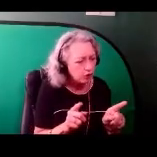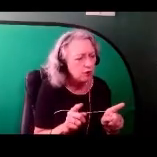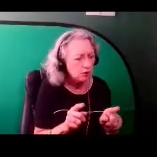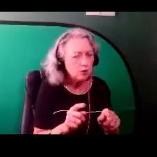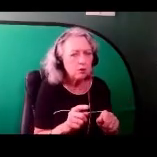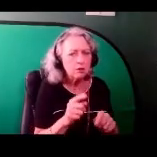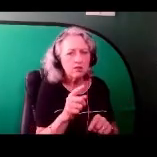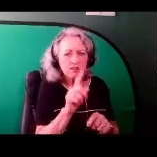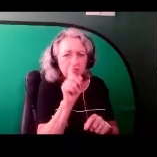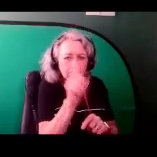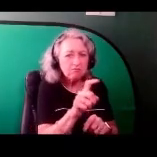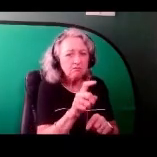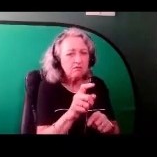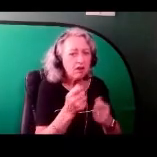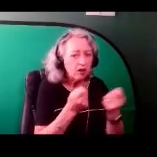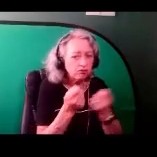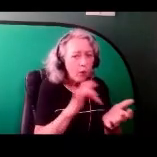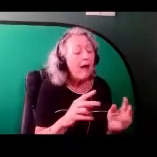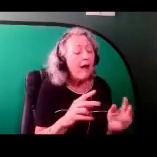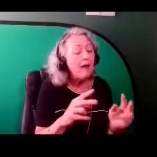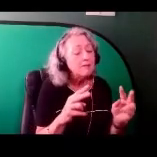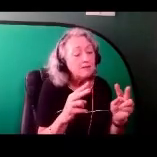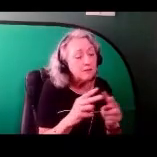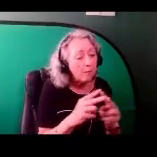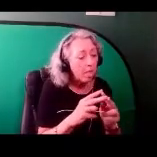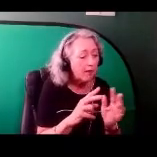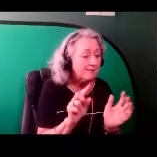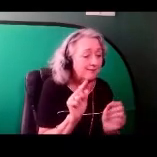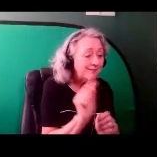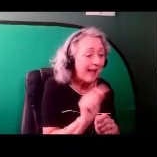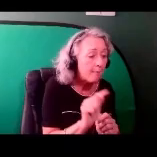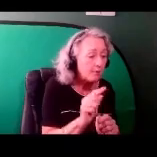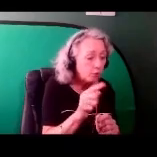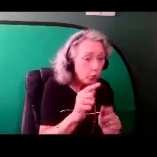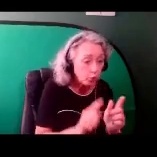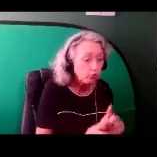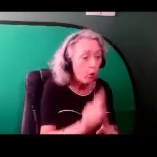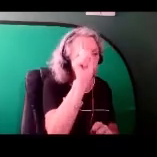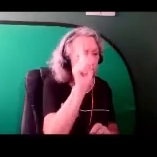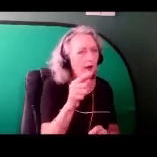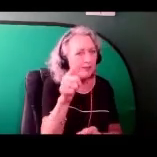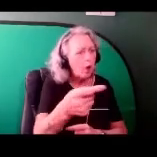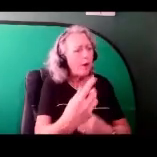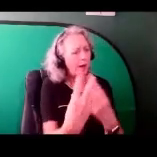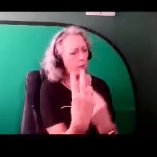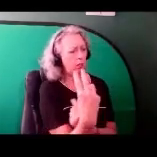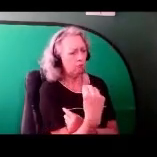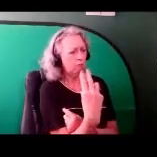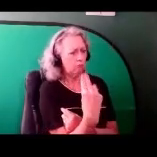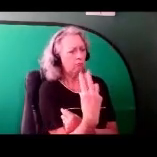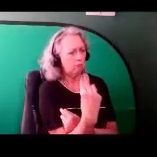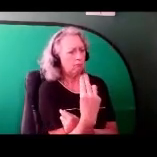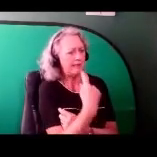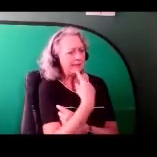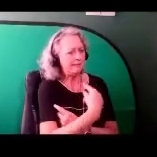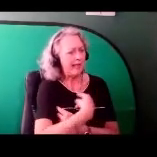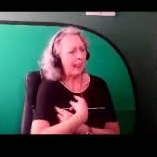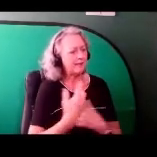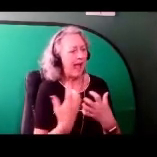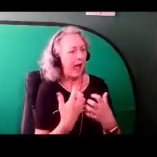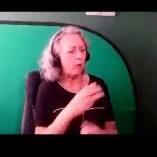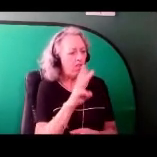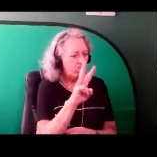the control center. Double tap to scroll to top. There you go. So it's given me 3 different gestures that I could